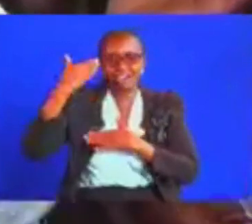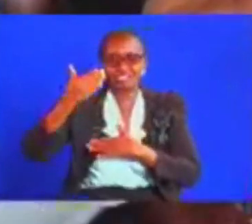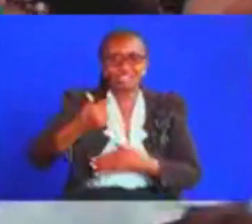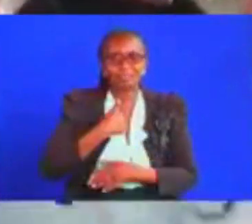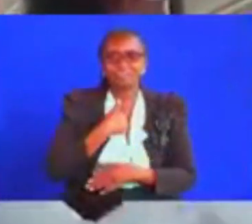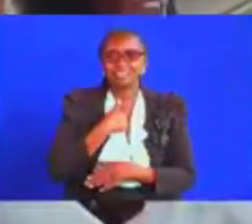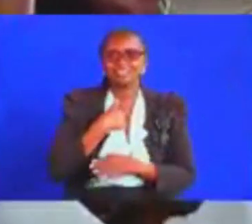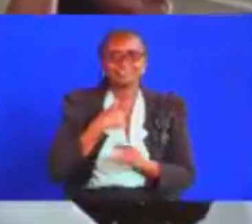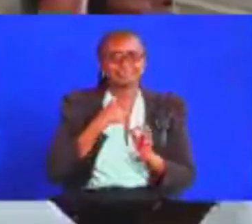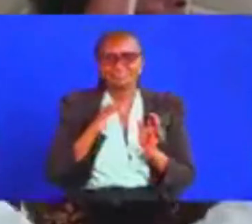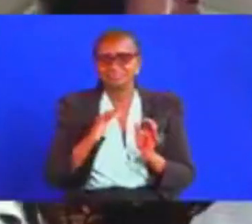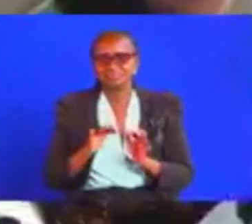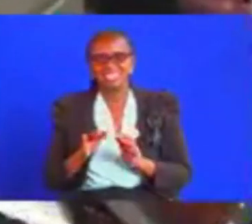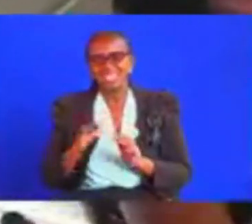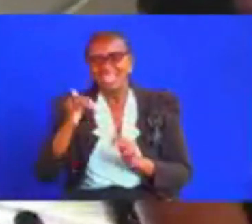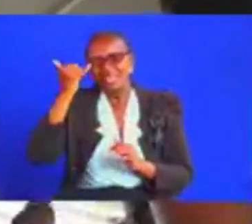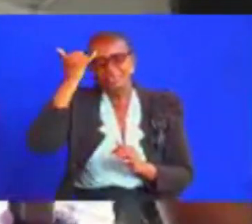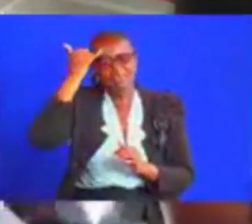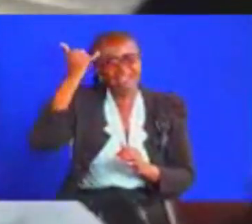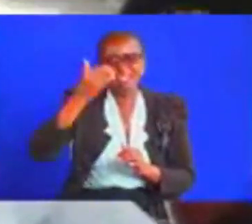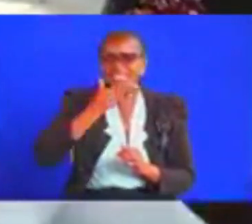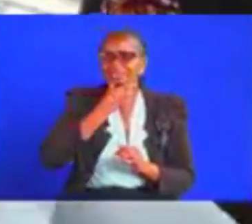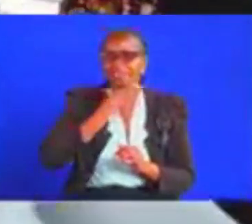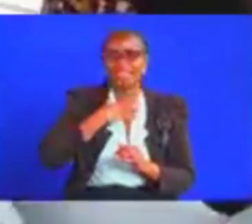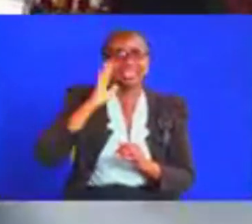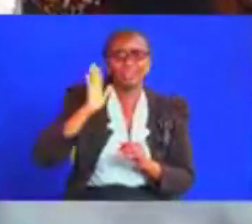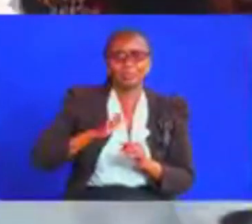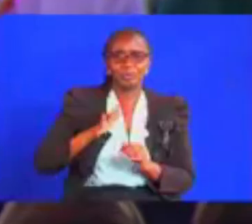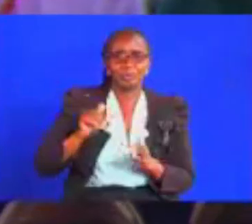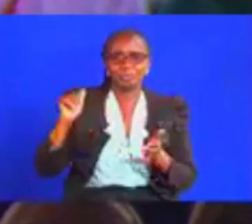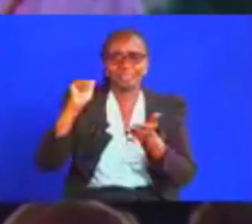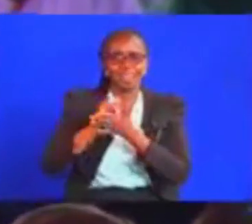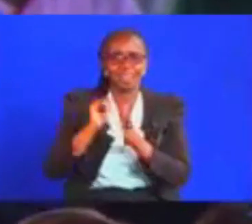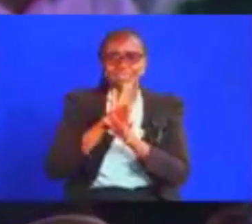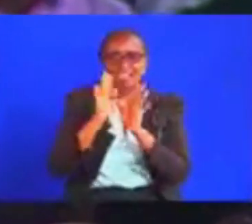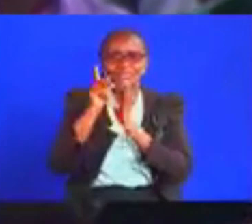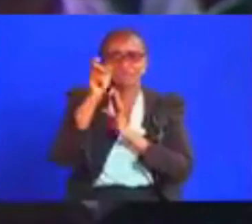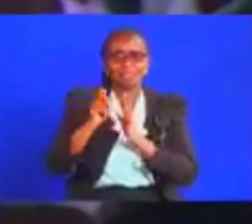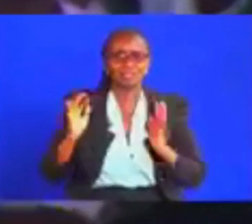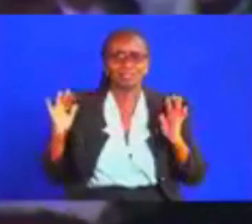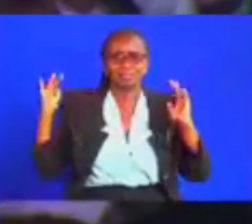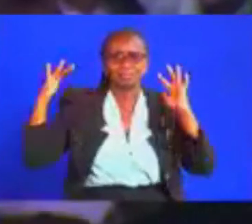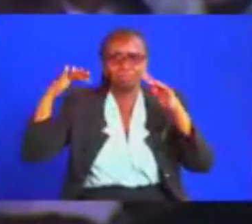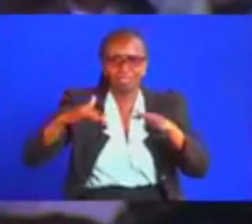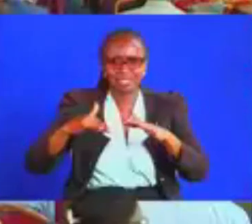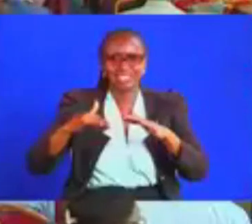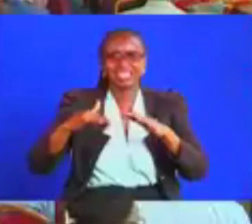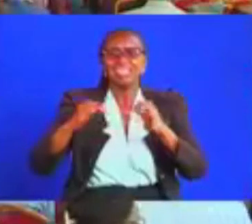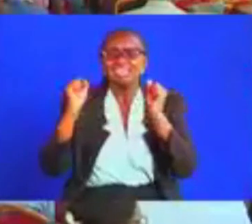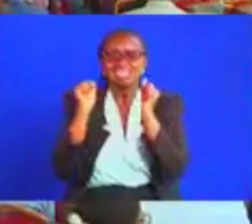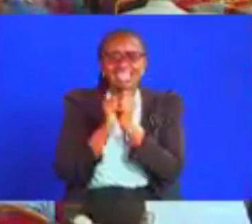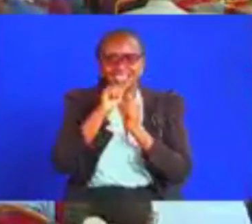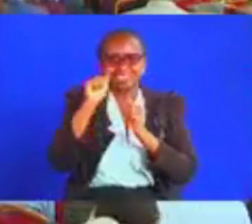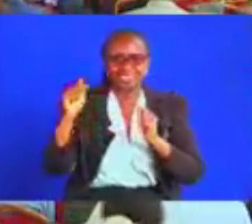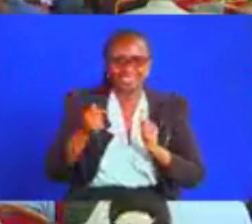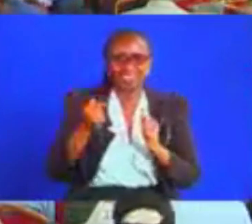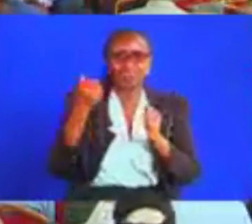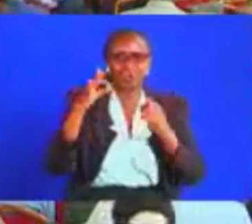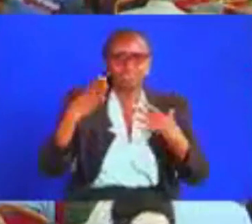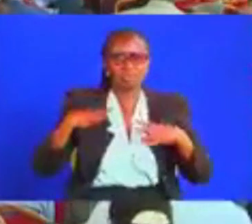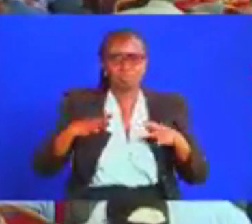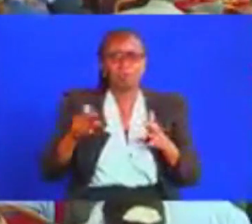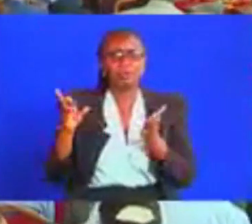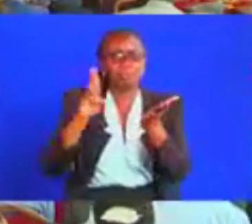me. You imagine, ladies and gentlemen, that everyone gathered, of the tens of thousands of people here